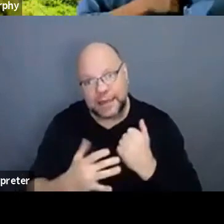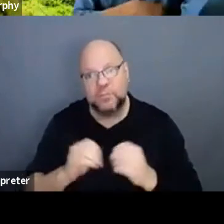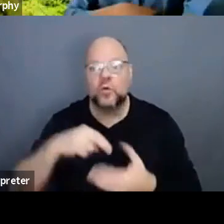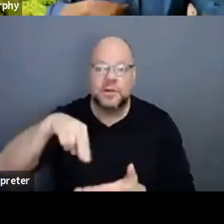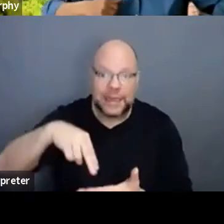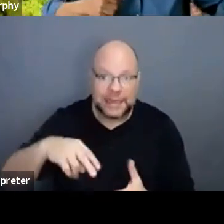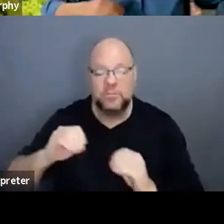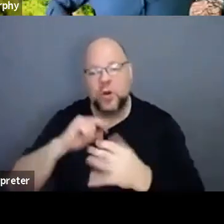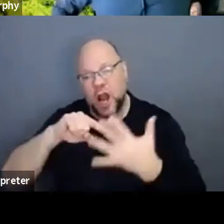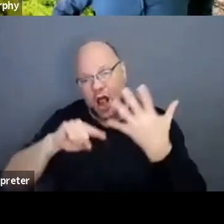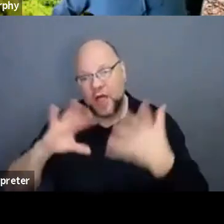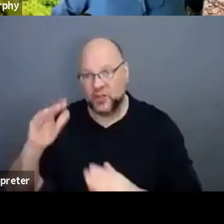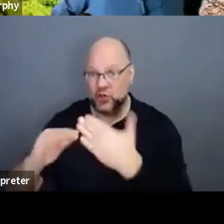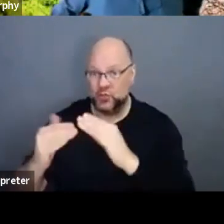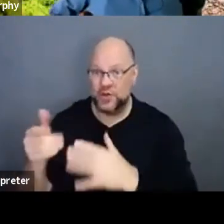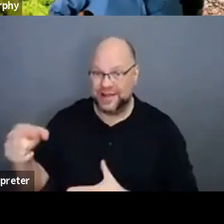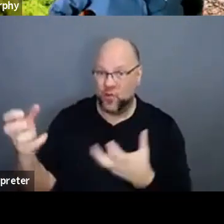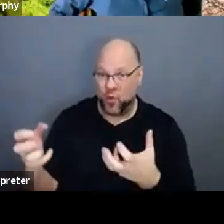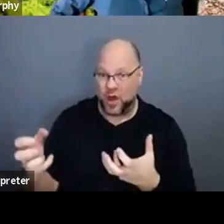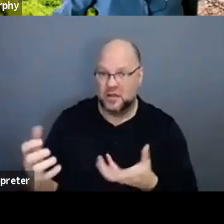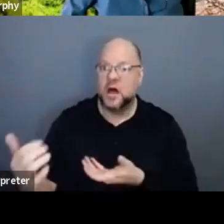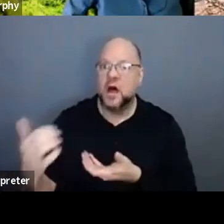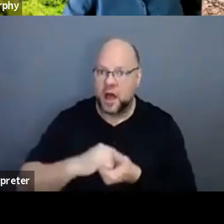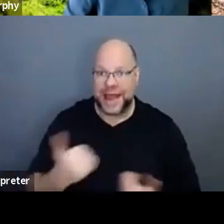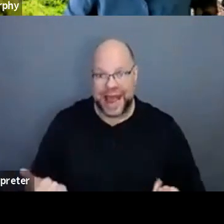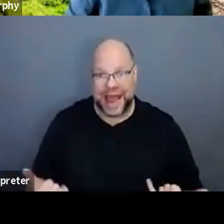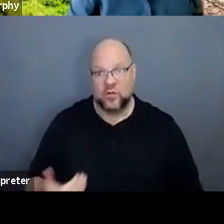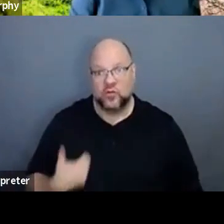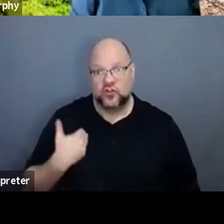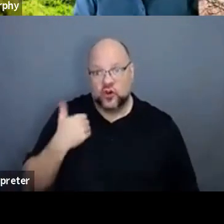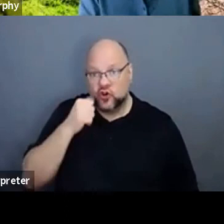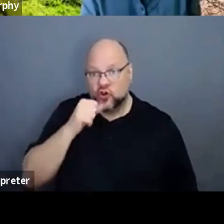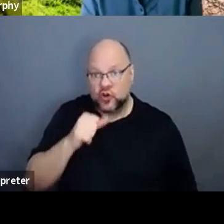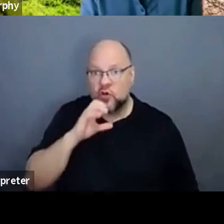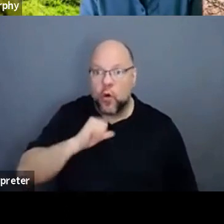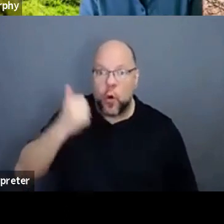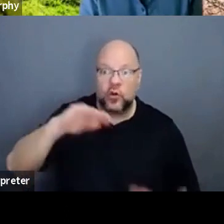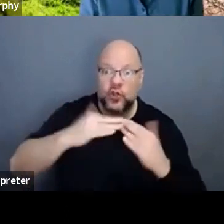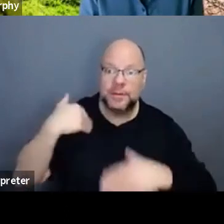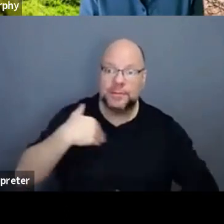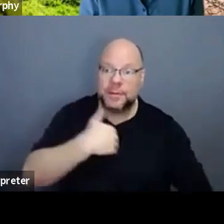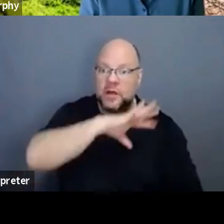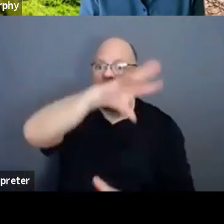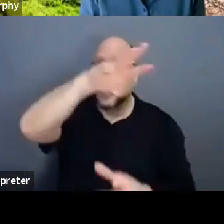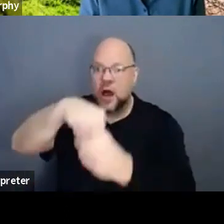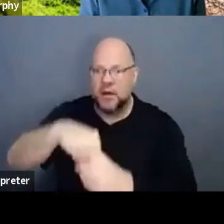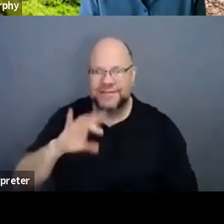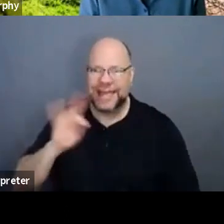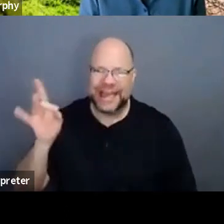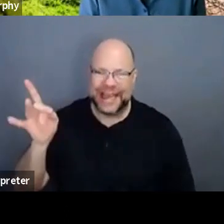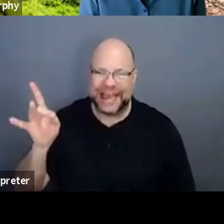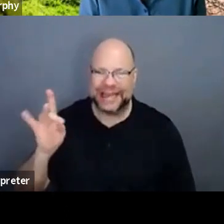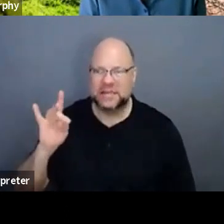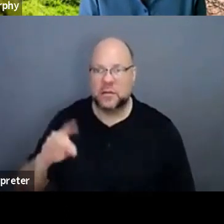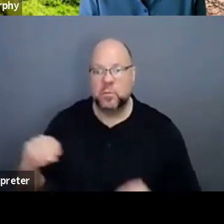wanted more of this, right? And so now we have these young girls doing, but now we have our older community members who are in their 80s that are taking the